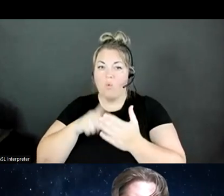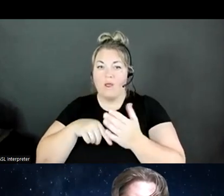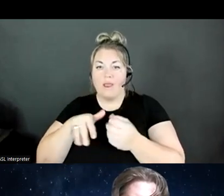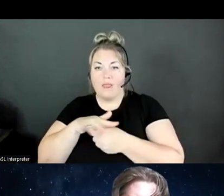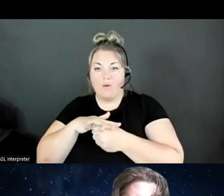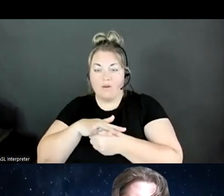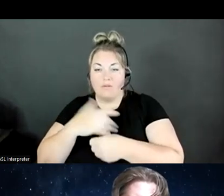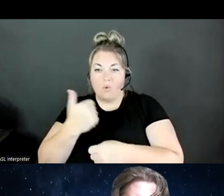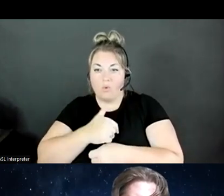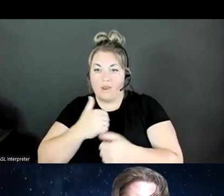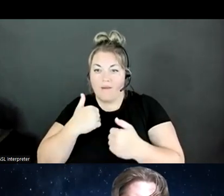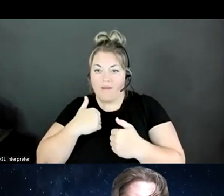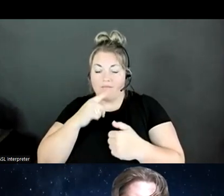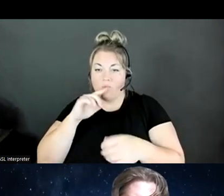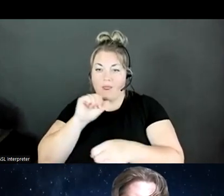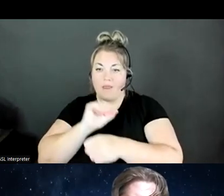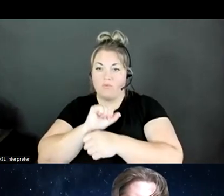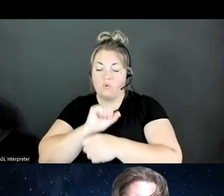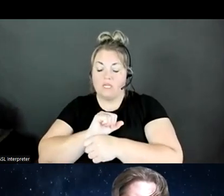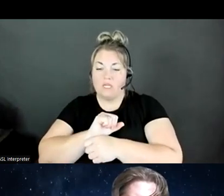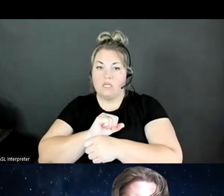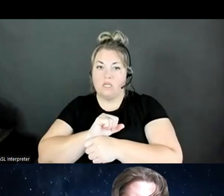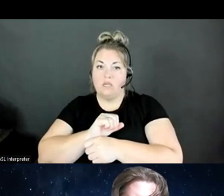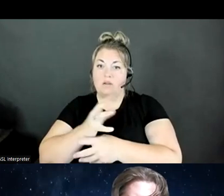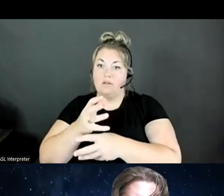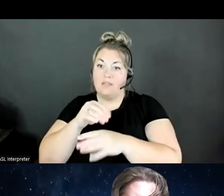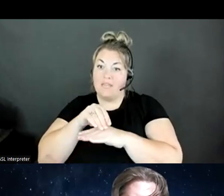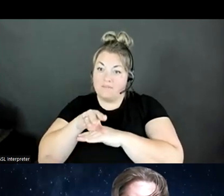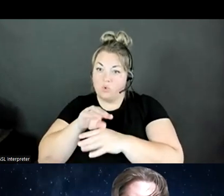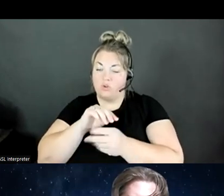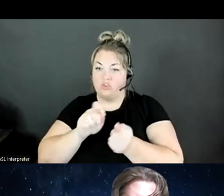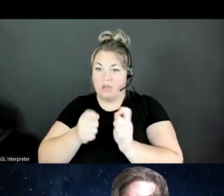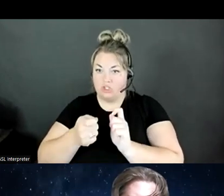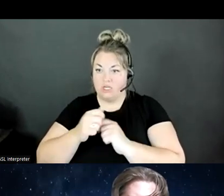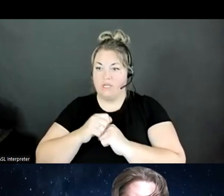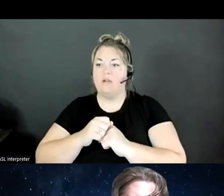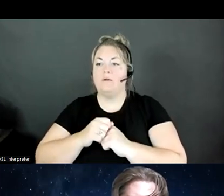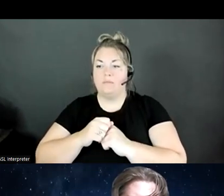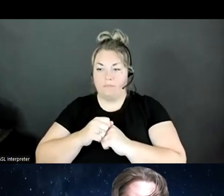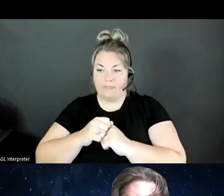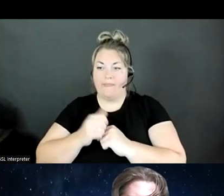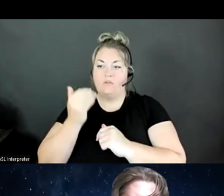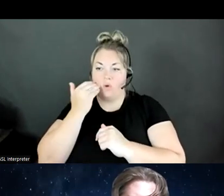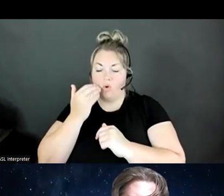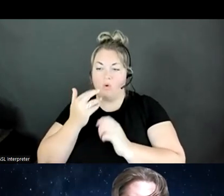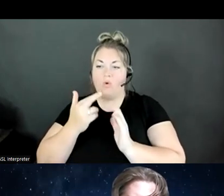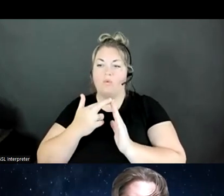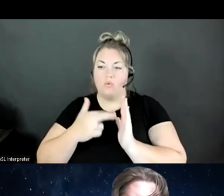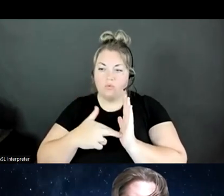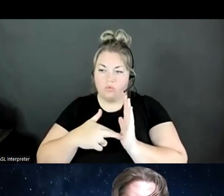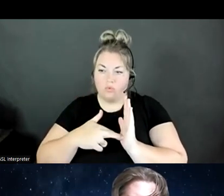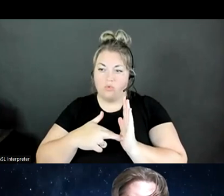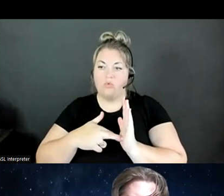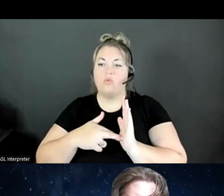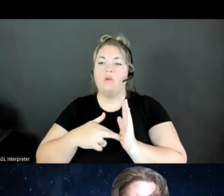we have to actually influence change in. So I know that the rules,